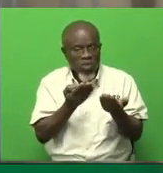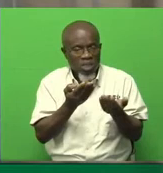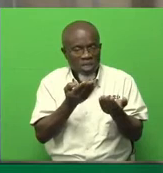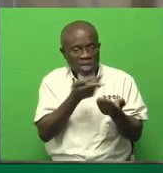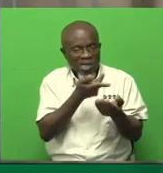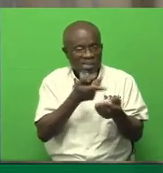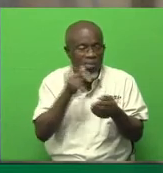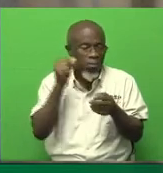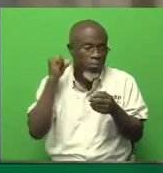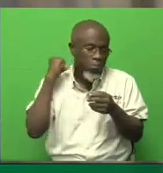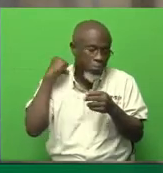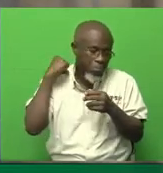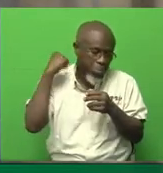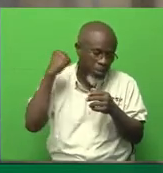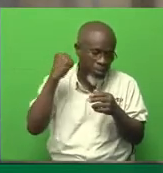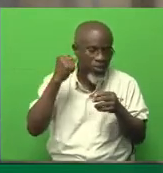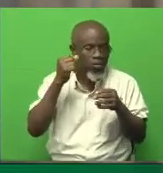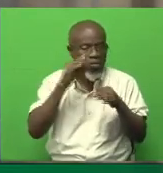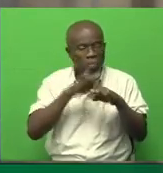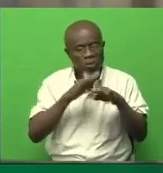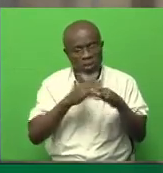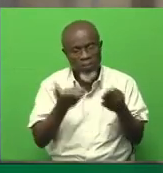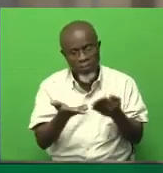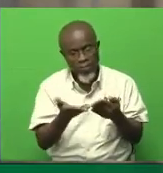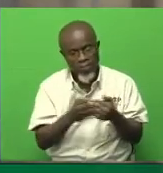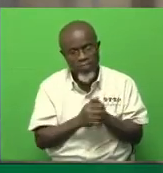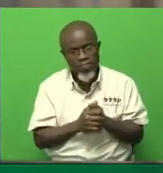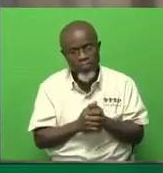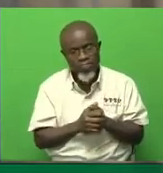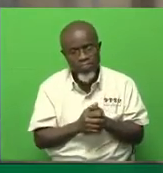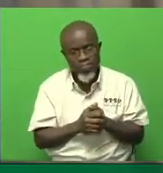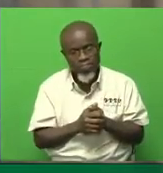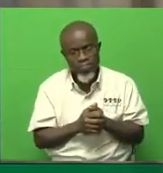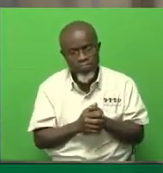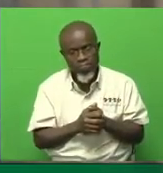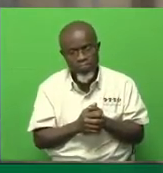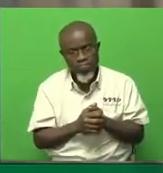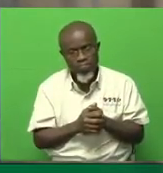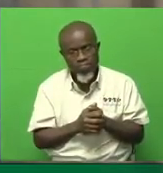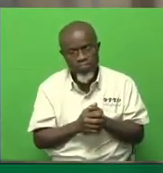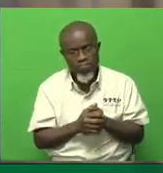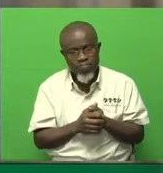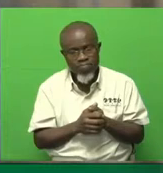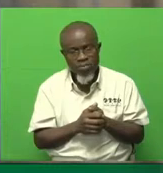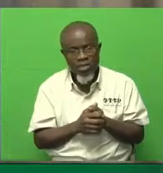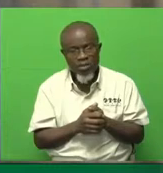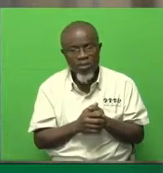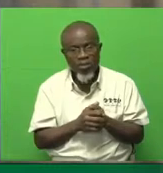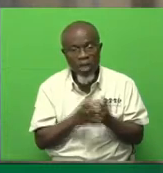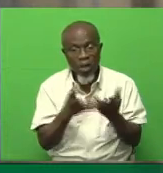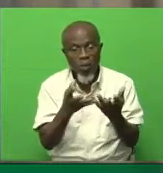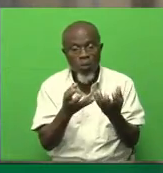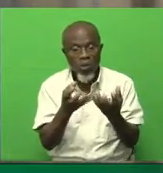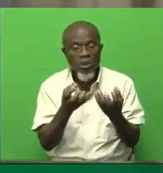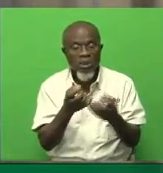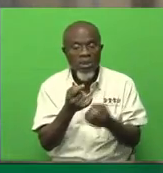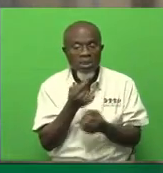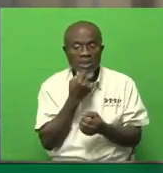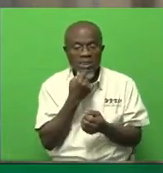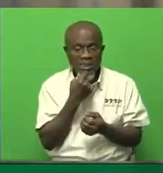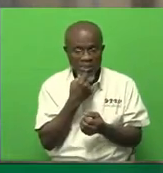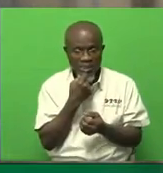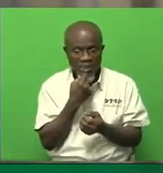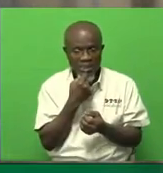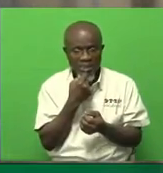difficulties but I'll speak in a few more minutes available to me I want to spend a few minutes talking